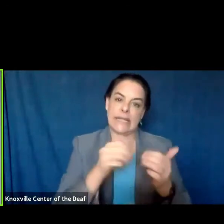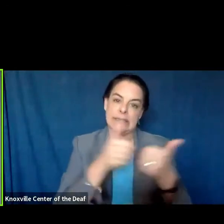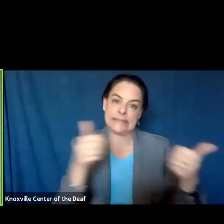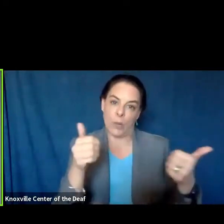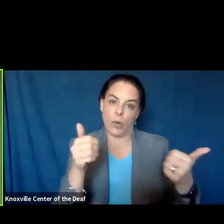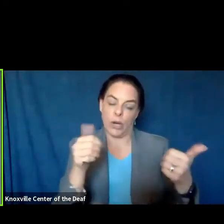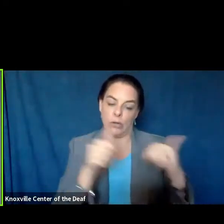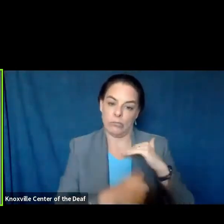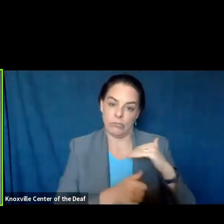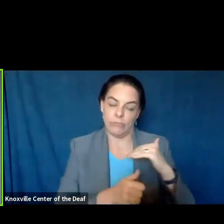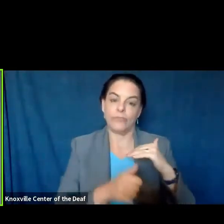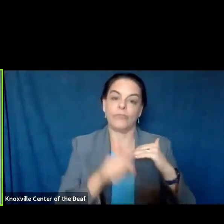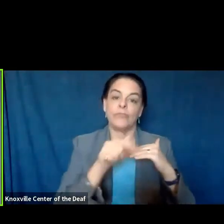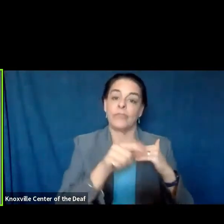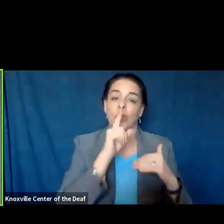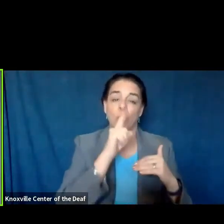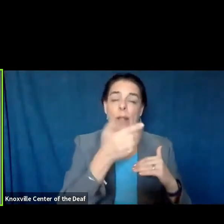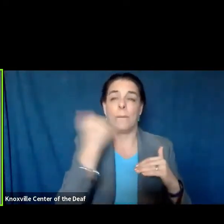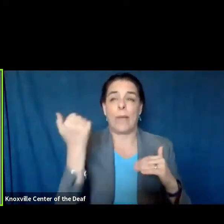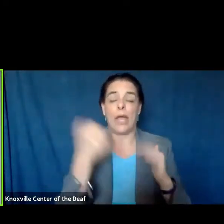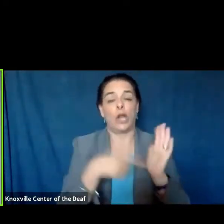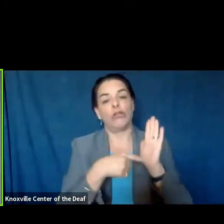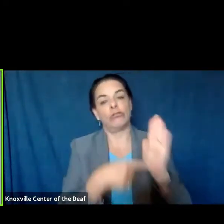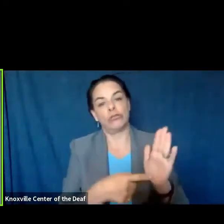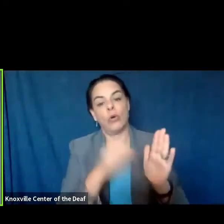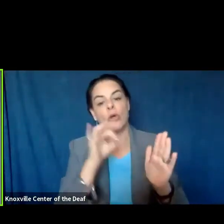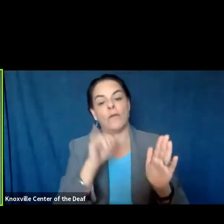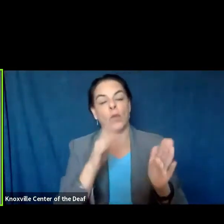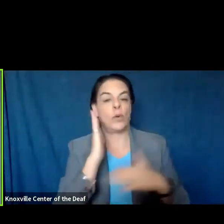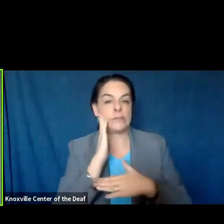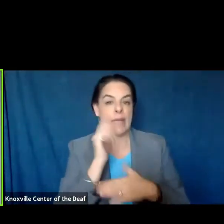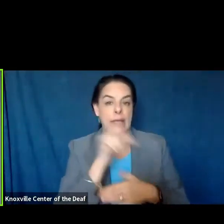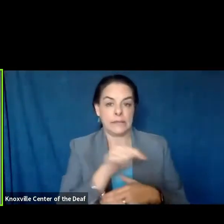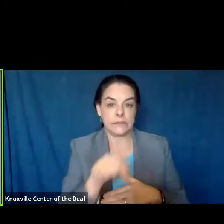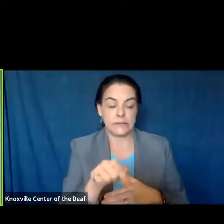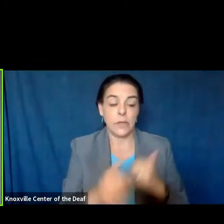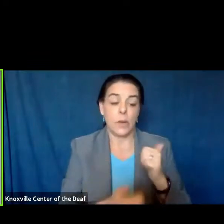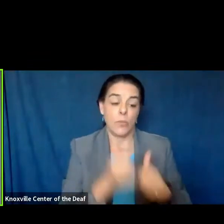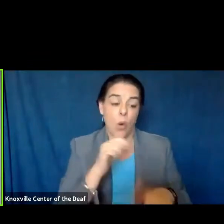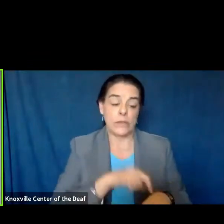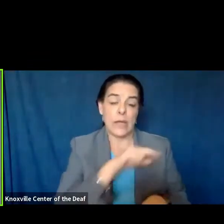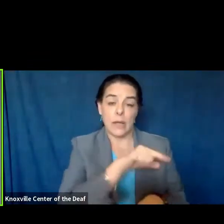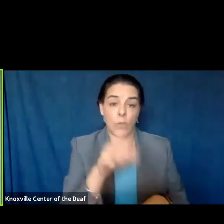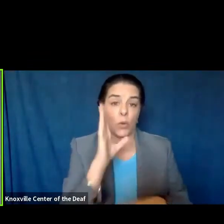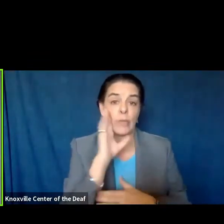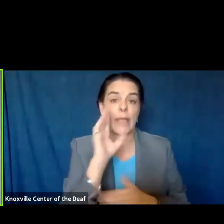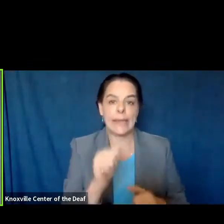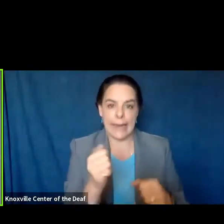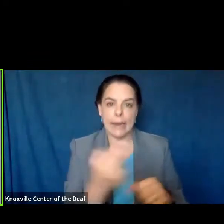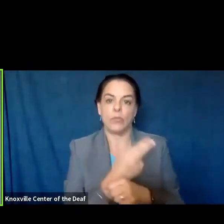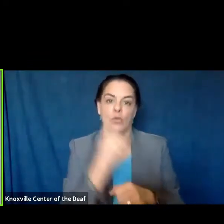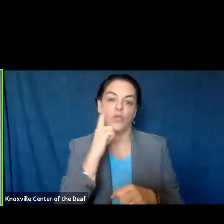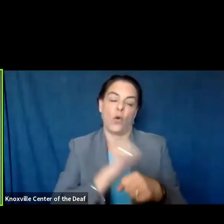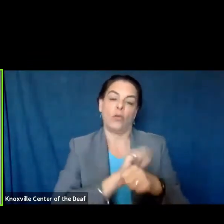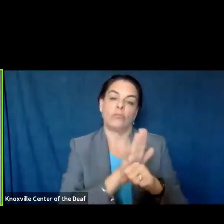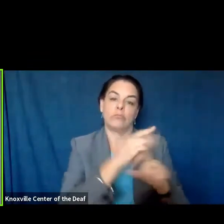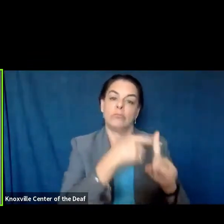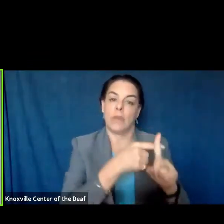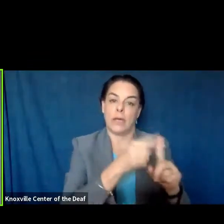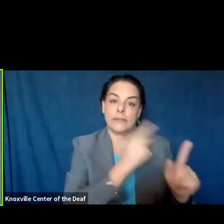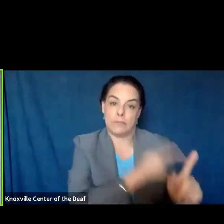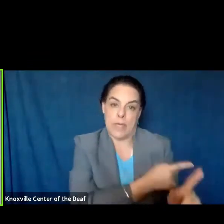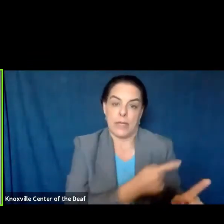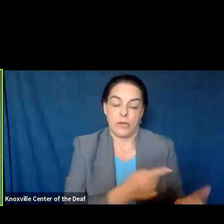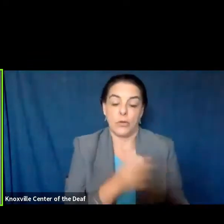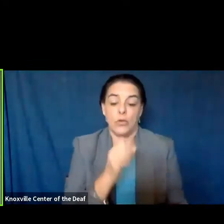below. It's just truly a better reflection of beds. Generally, those beds can be used for COVID positive patients. And so